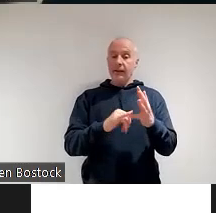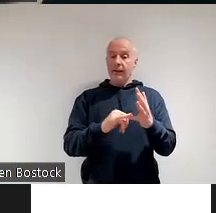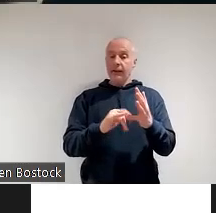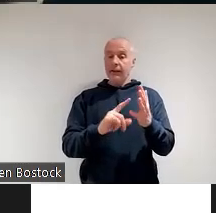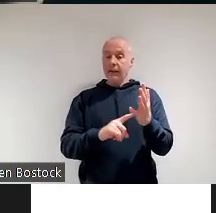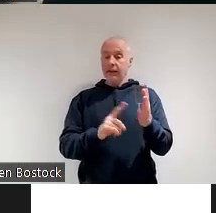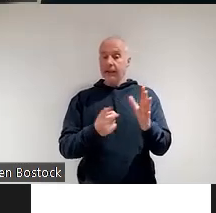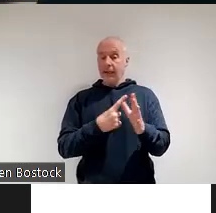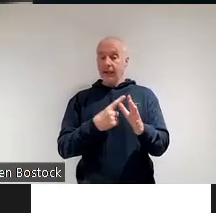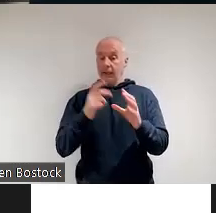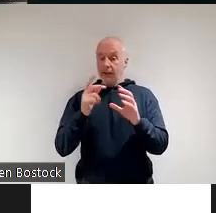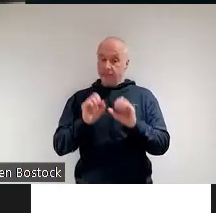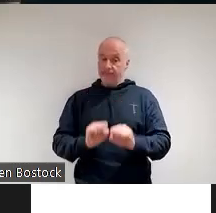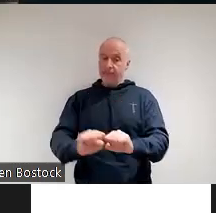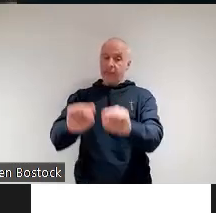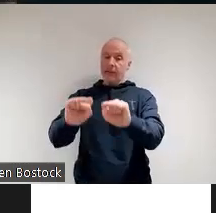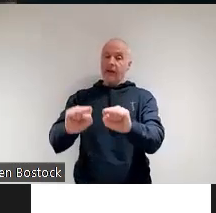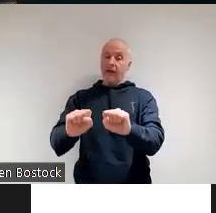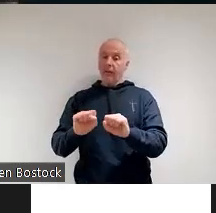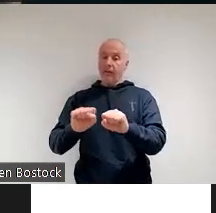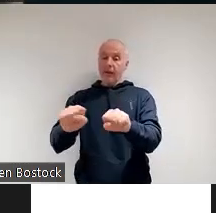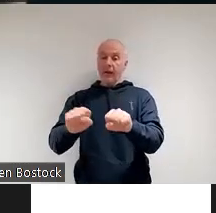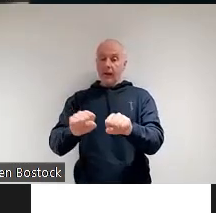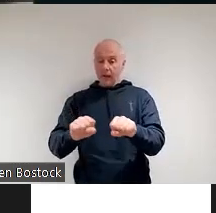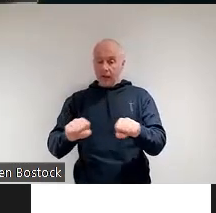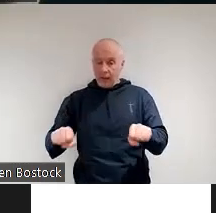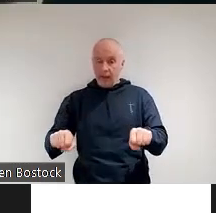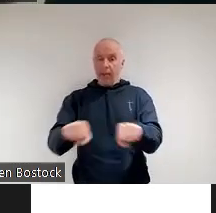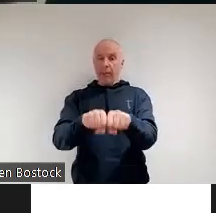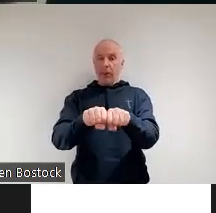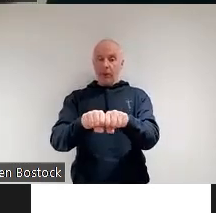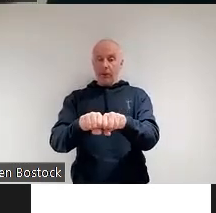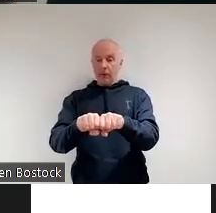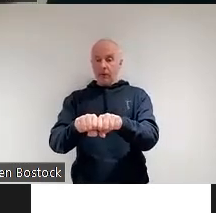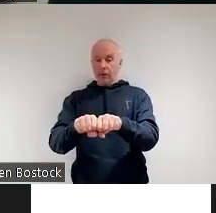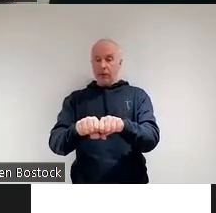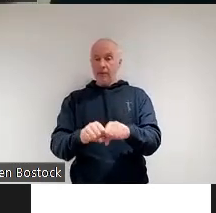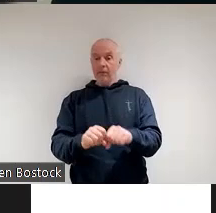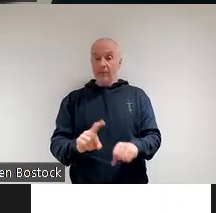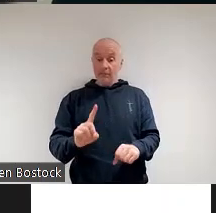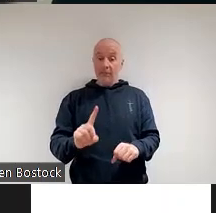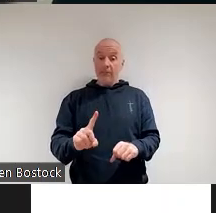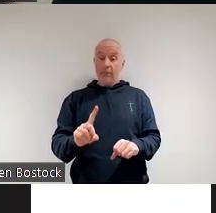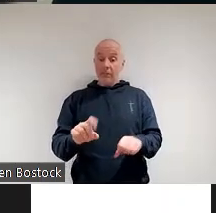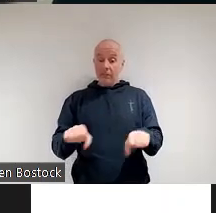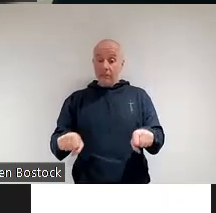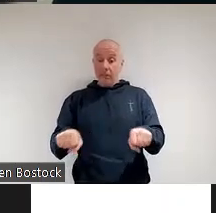own plugs. And actually that product is pretty good compared to